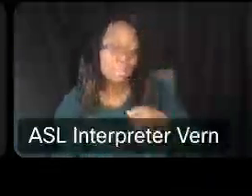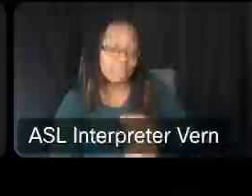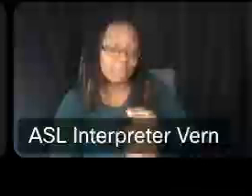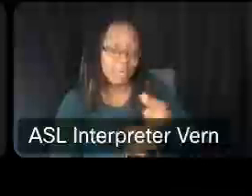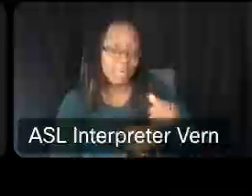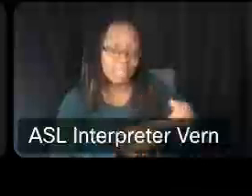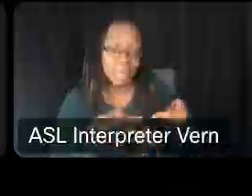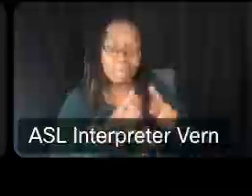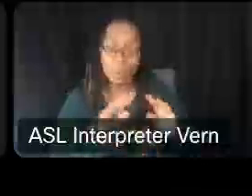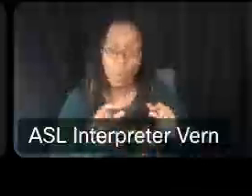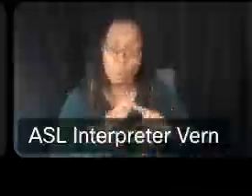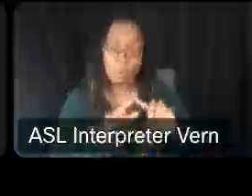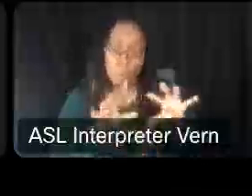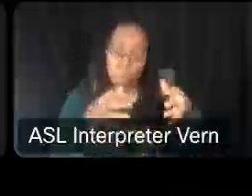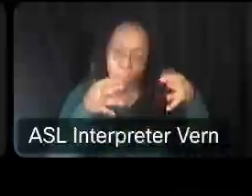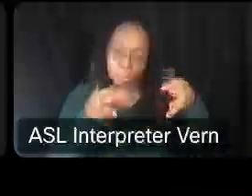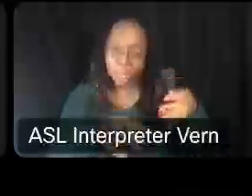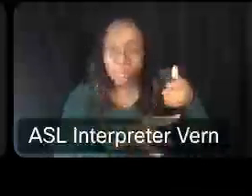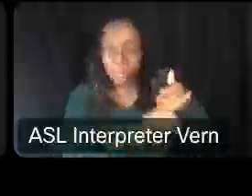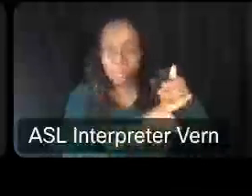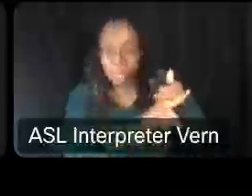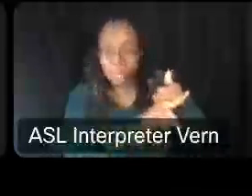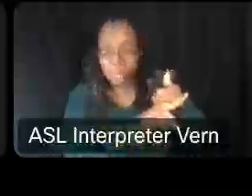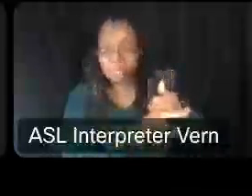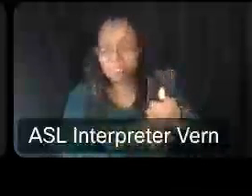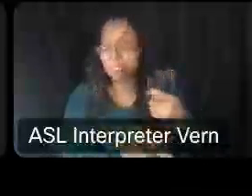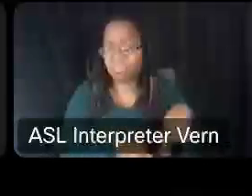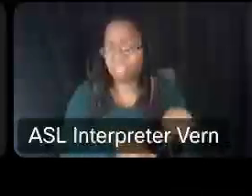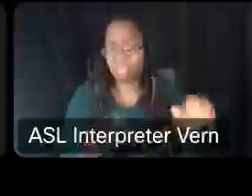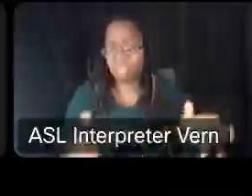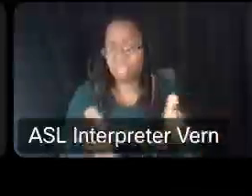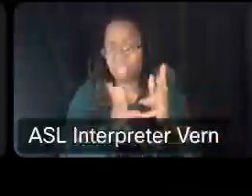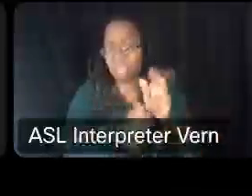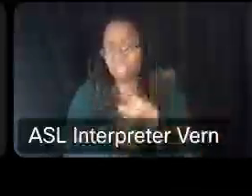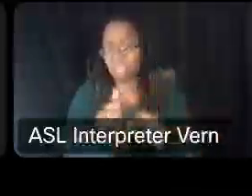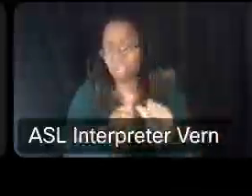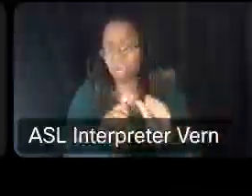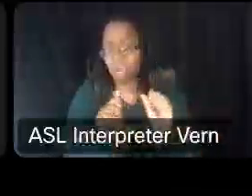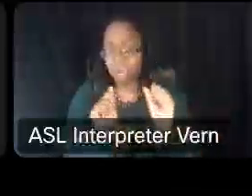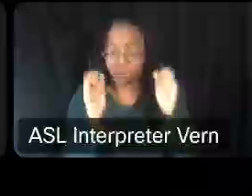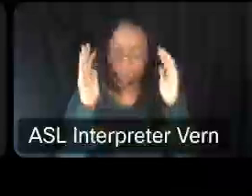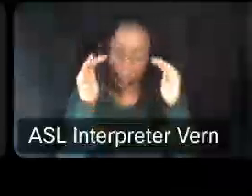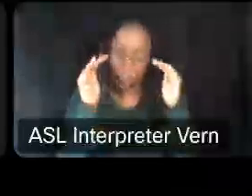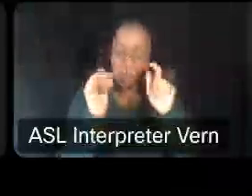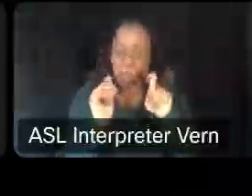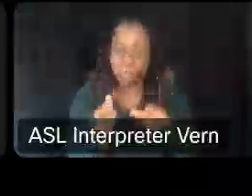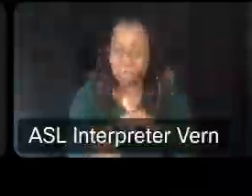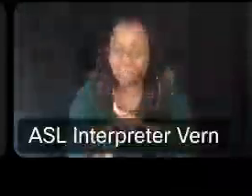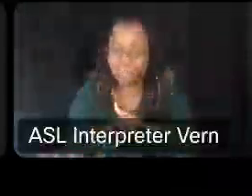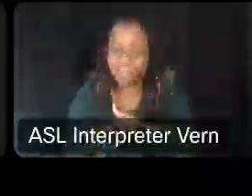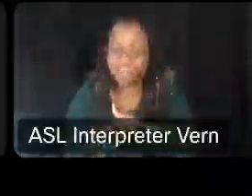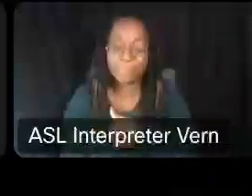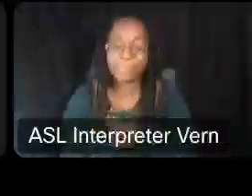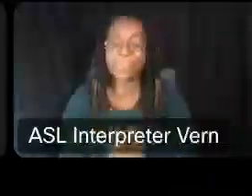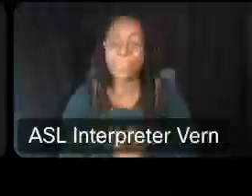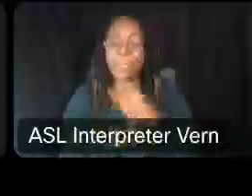space for it. And so they inspire each other to be hopeful. One of the other things that I think is intriguing